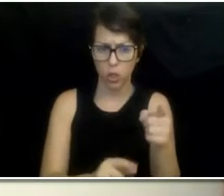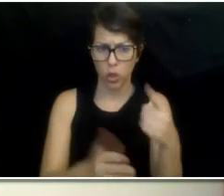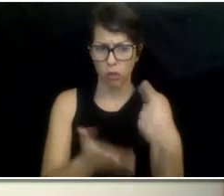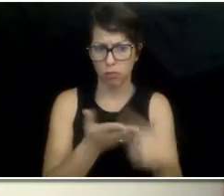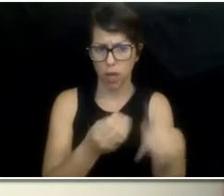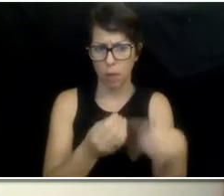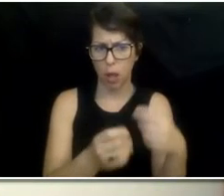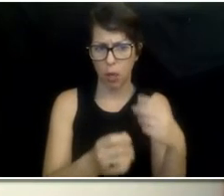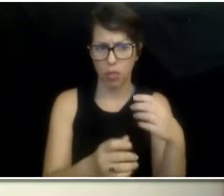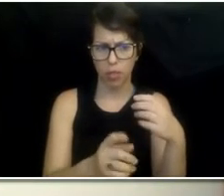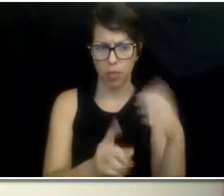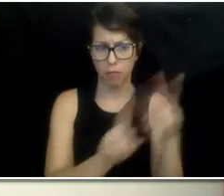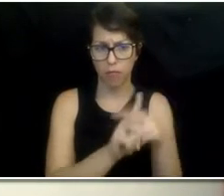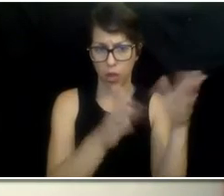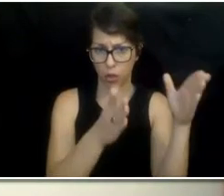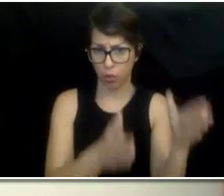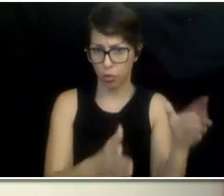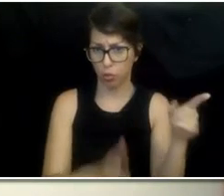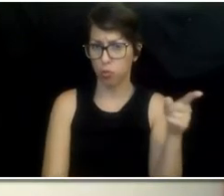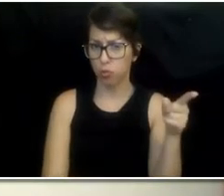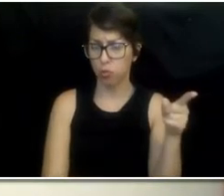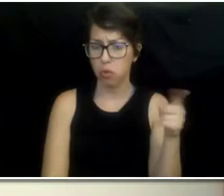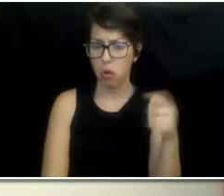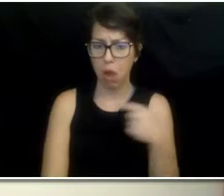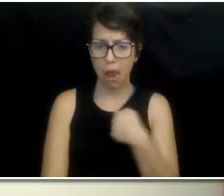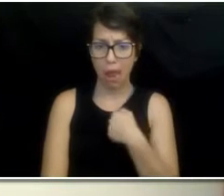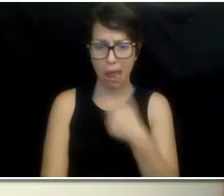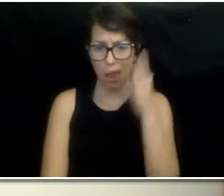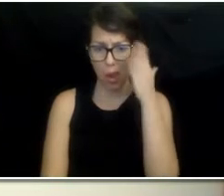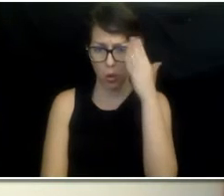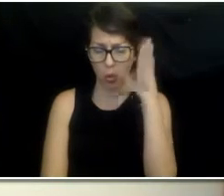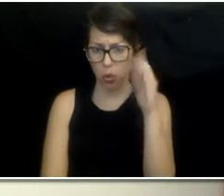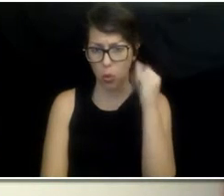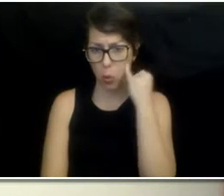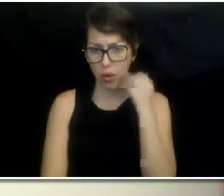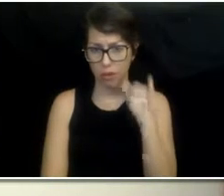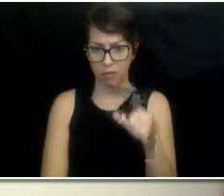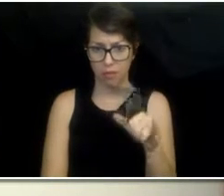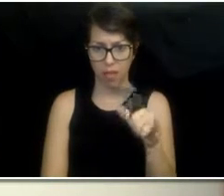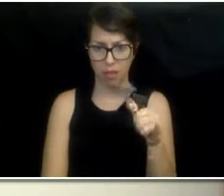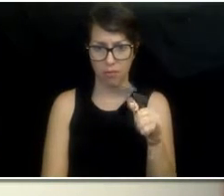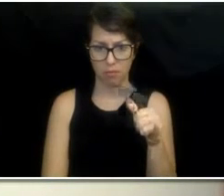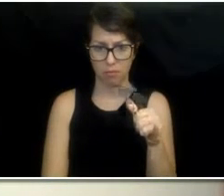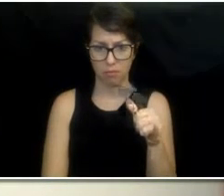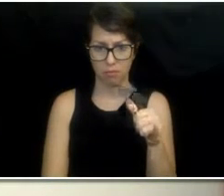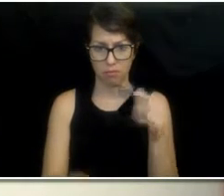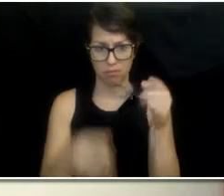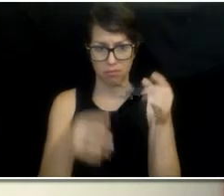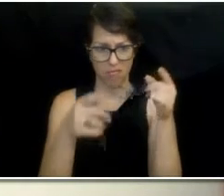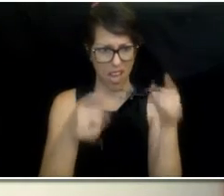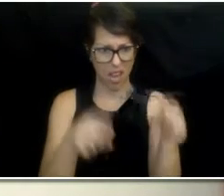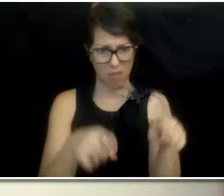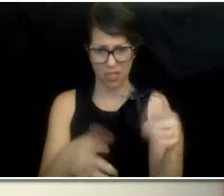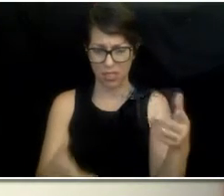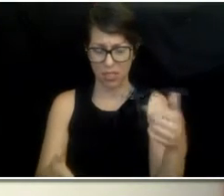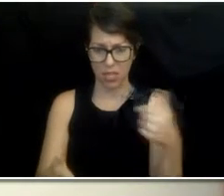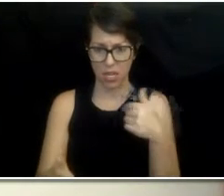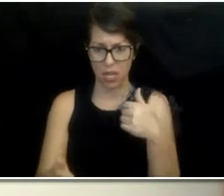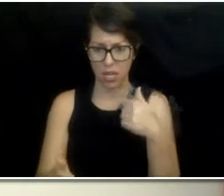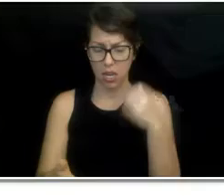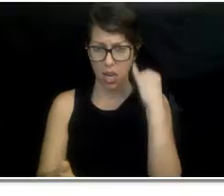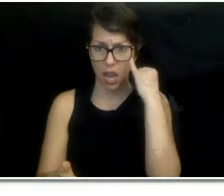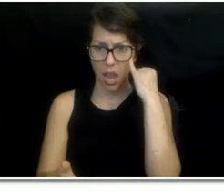can call me offline and I could uh I could look into that particular case and see what may have happened in terms of